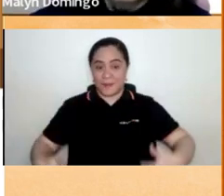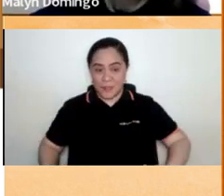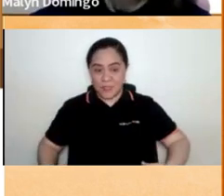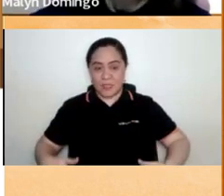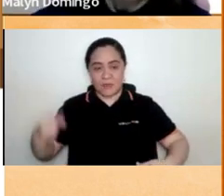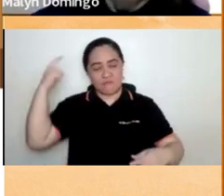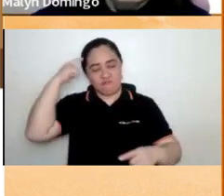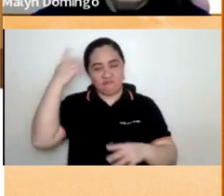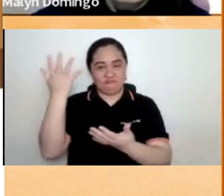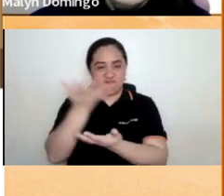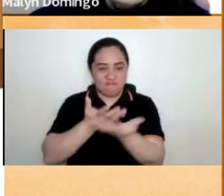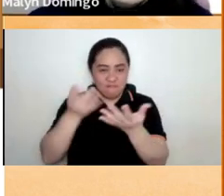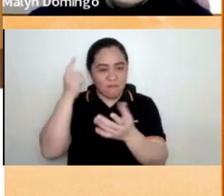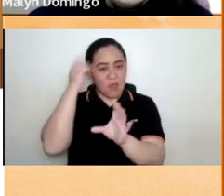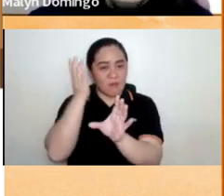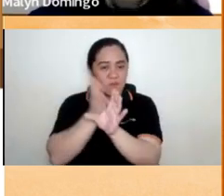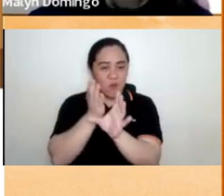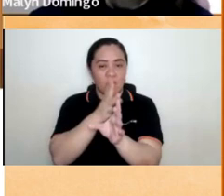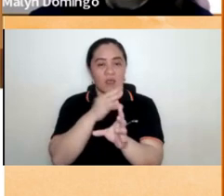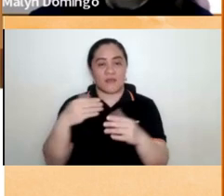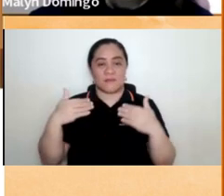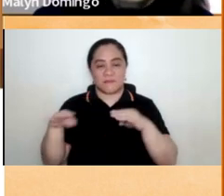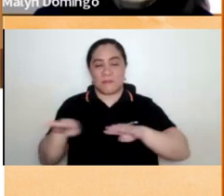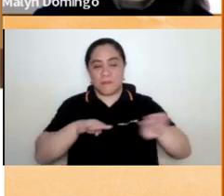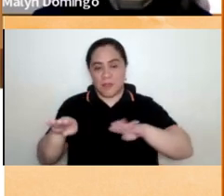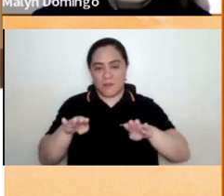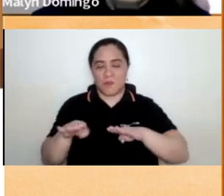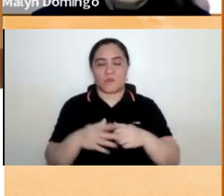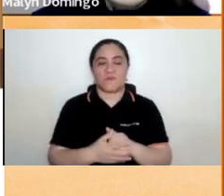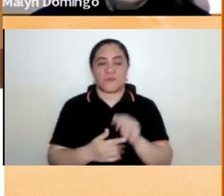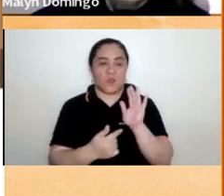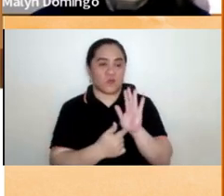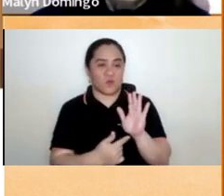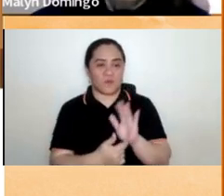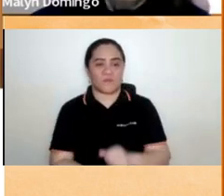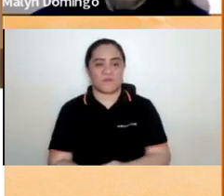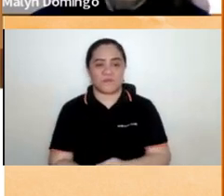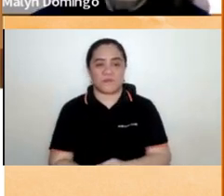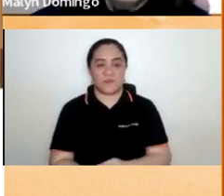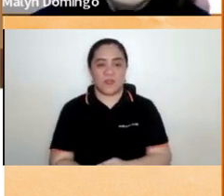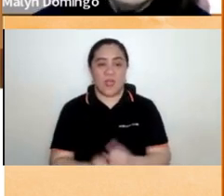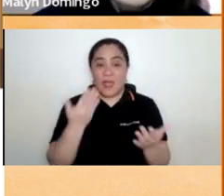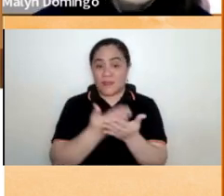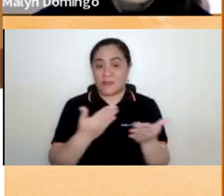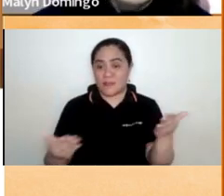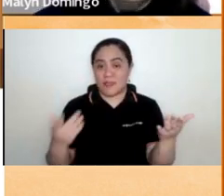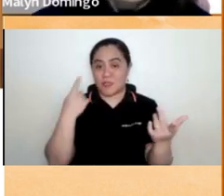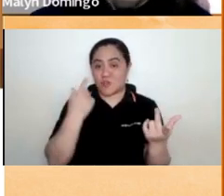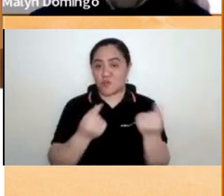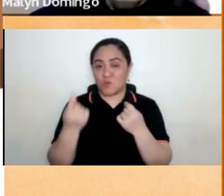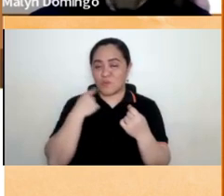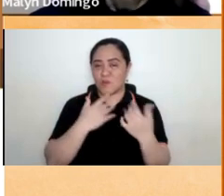and behavioral symptoms. And practical tools to manage anxiety include relaxation techniques